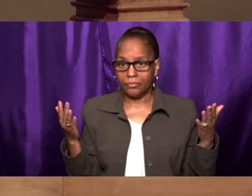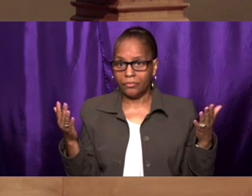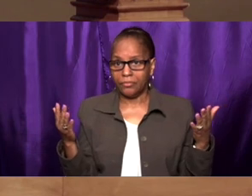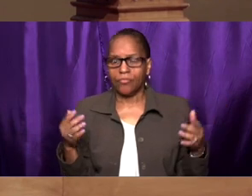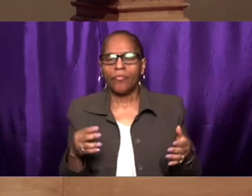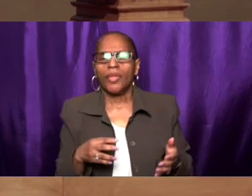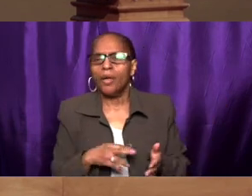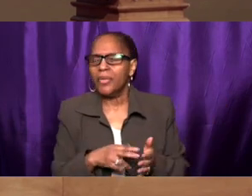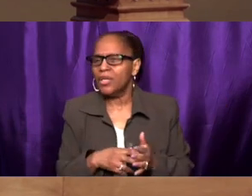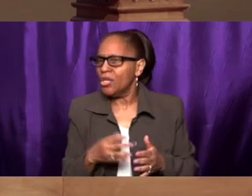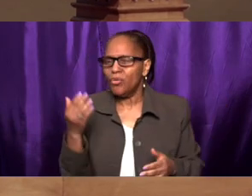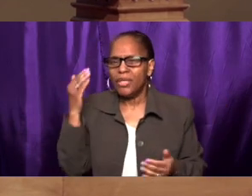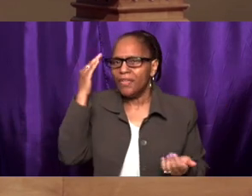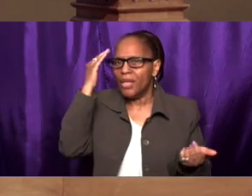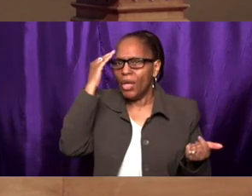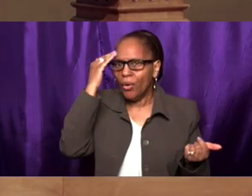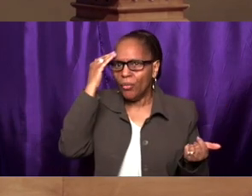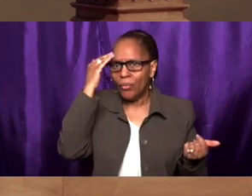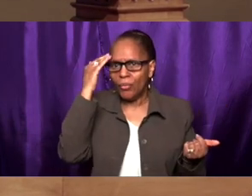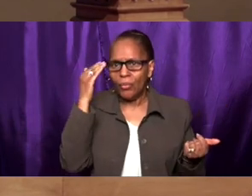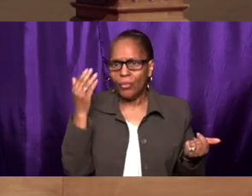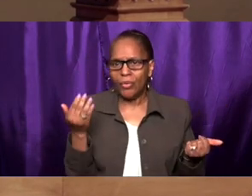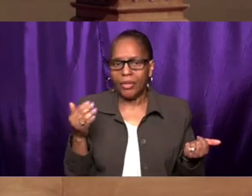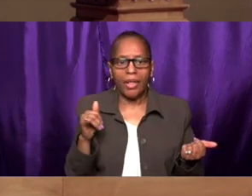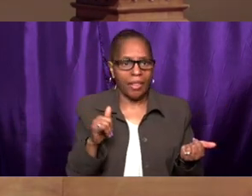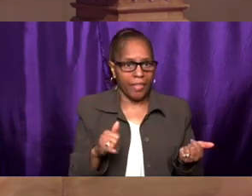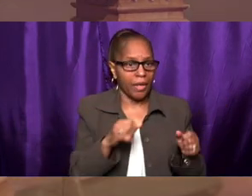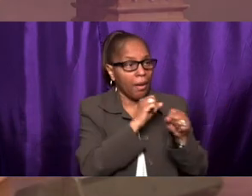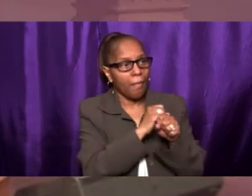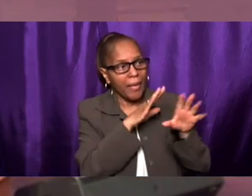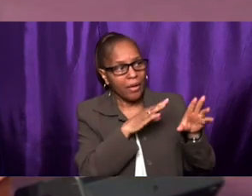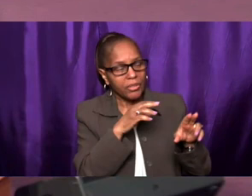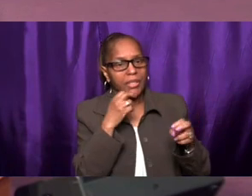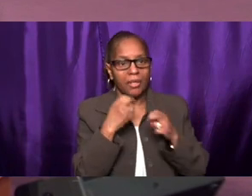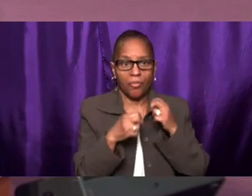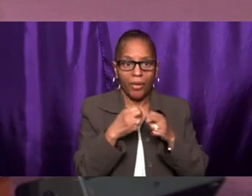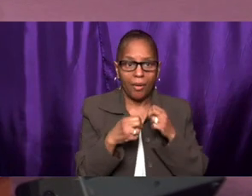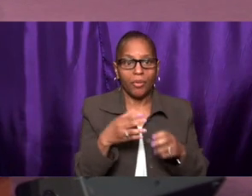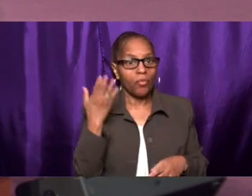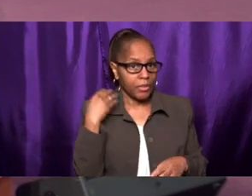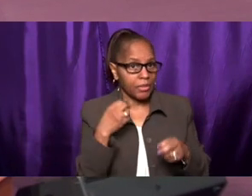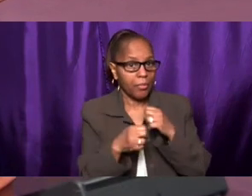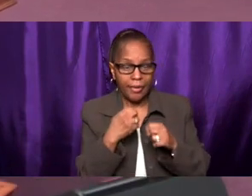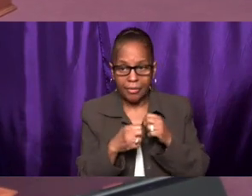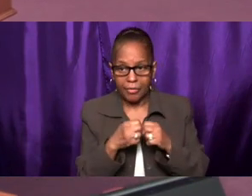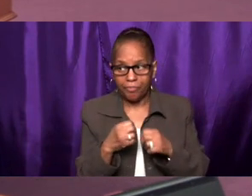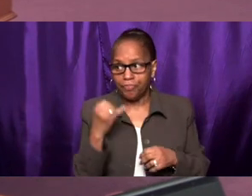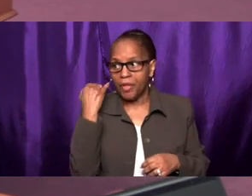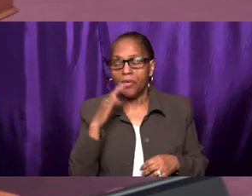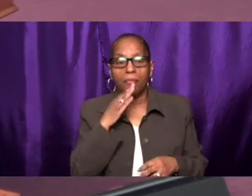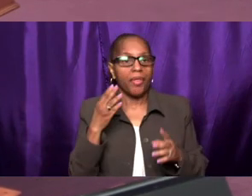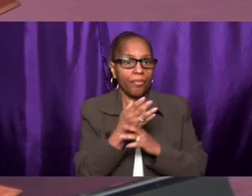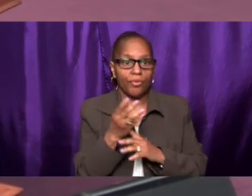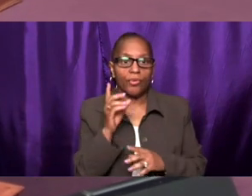I mean, you wouldn't even know that a mountain was a mountain if you ain't been through